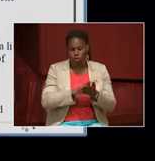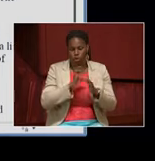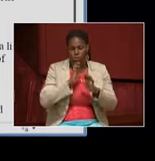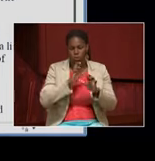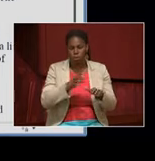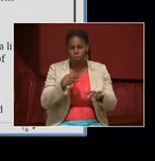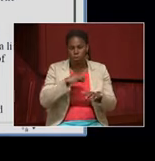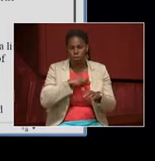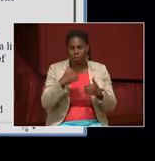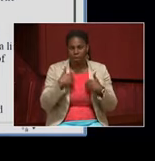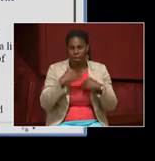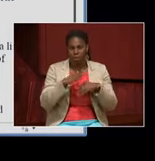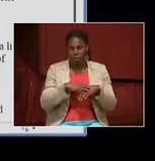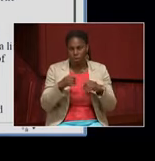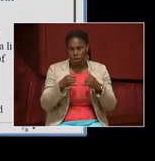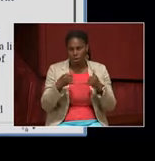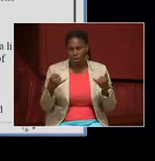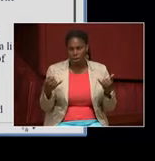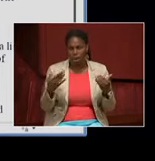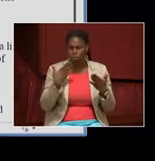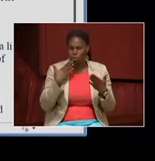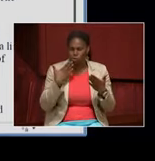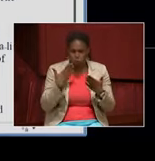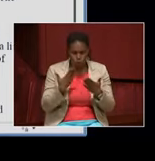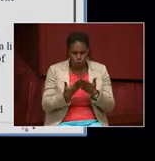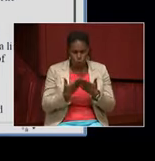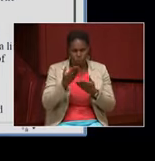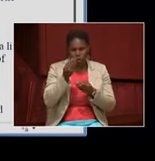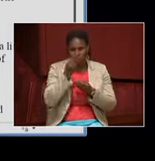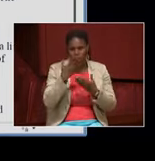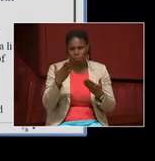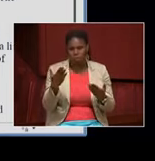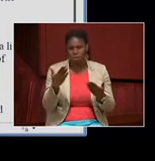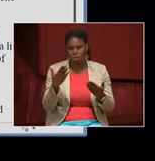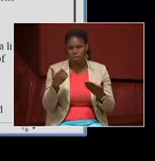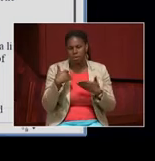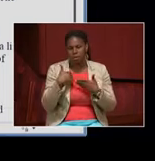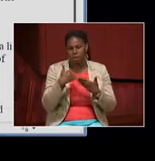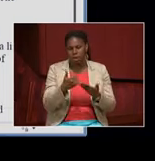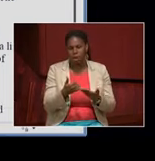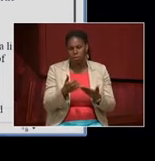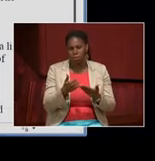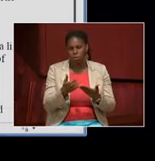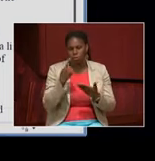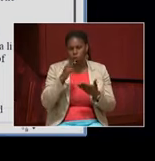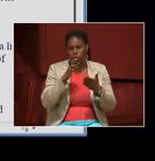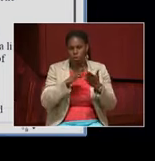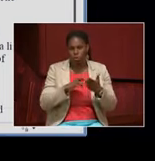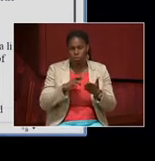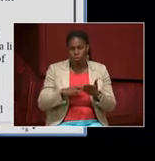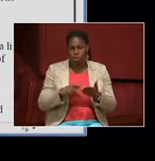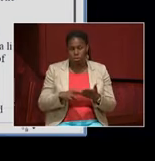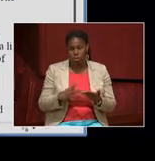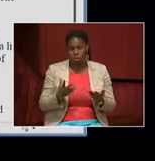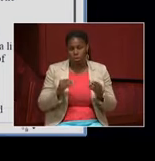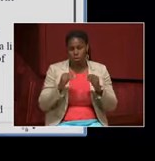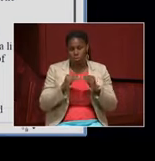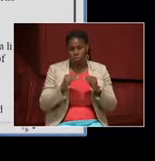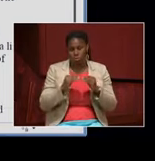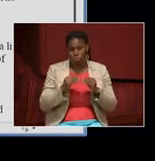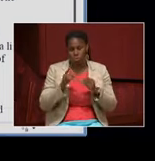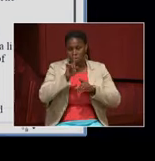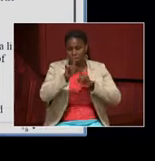we have online. So good information to help you further your research in looking into more census schedules